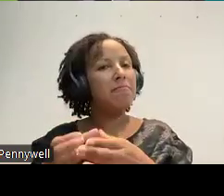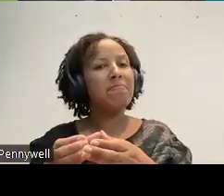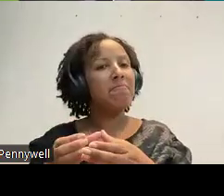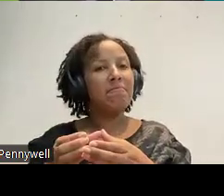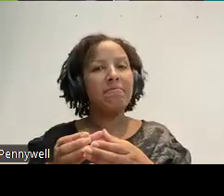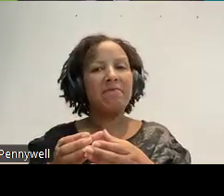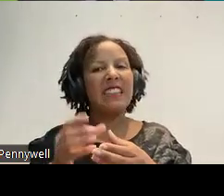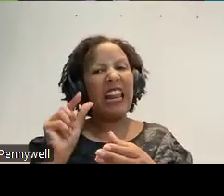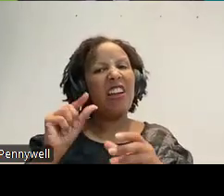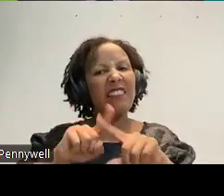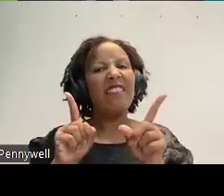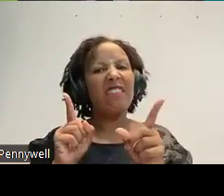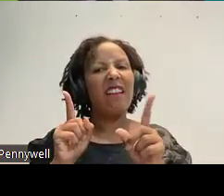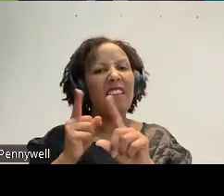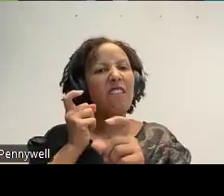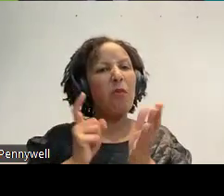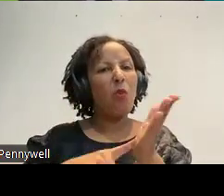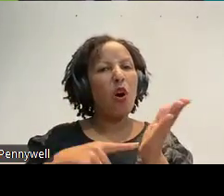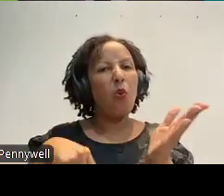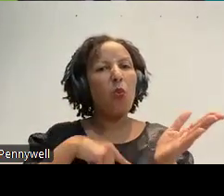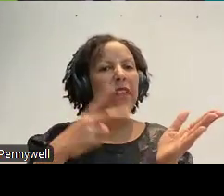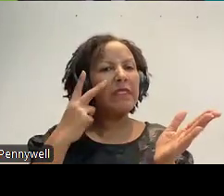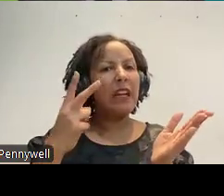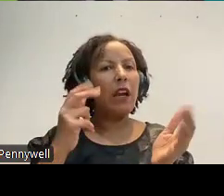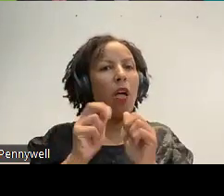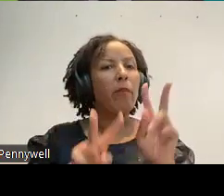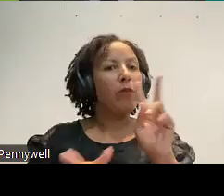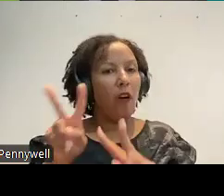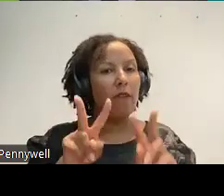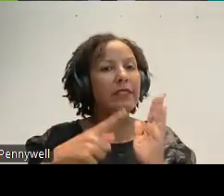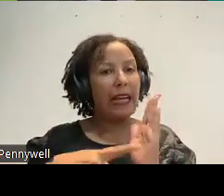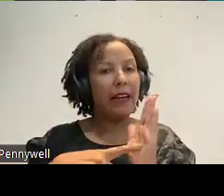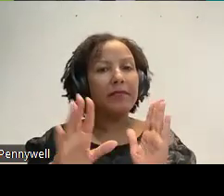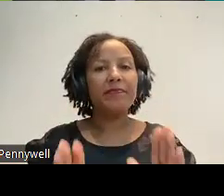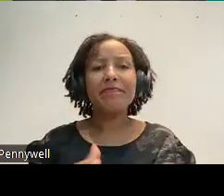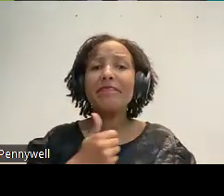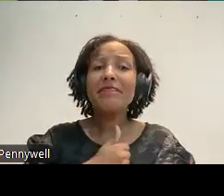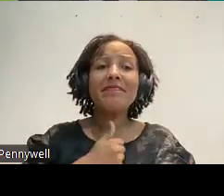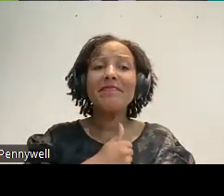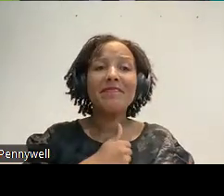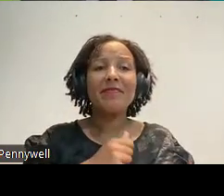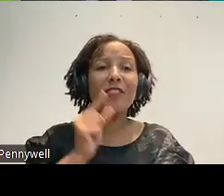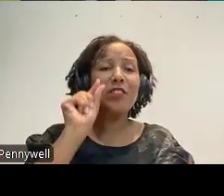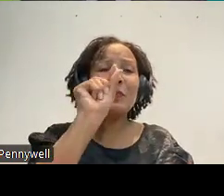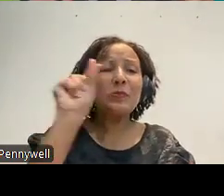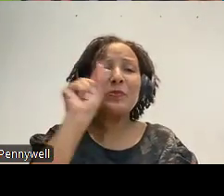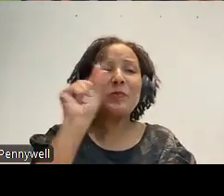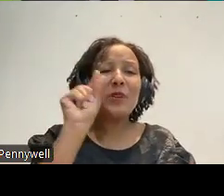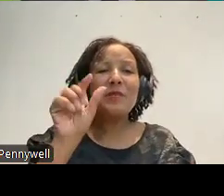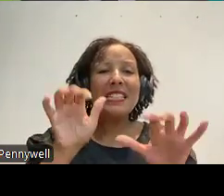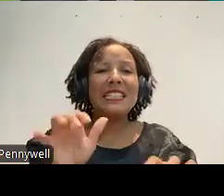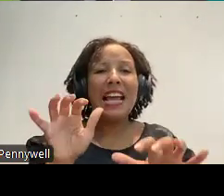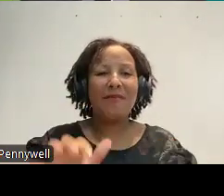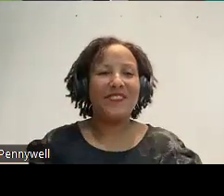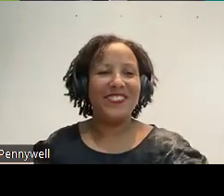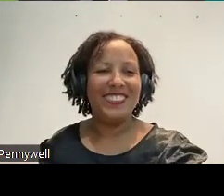what we've seen traditionally with observable signs. I apologize for the small type on this one, but proactive safety